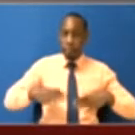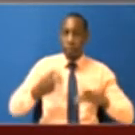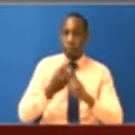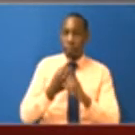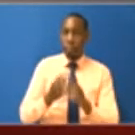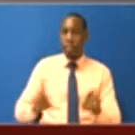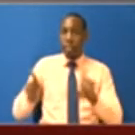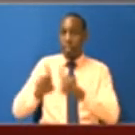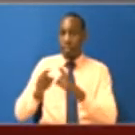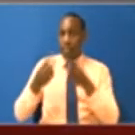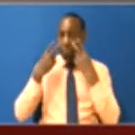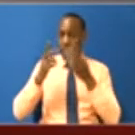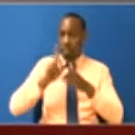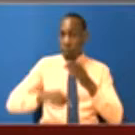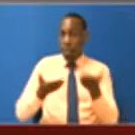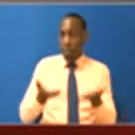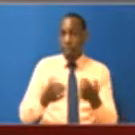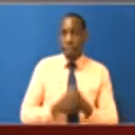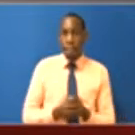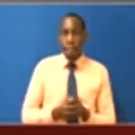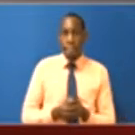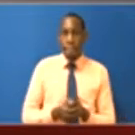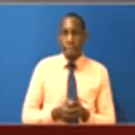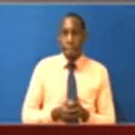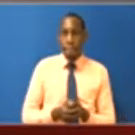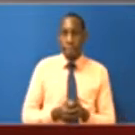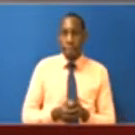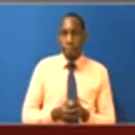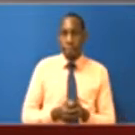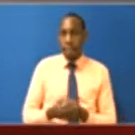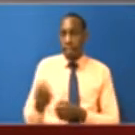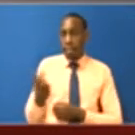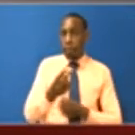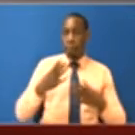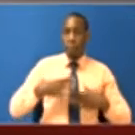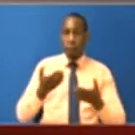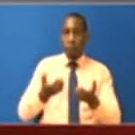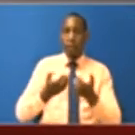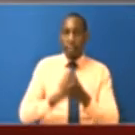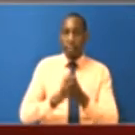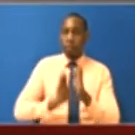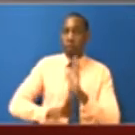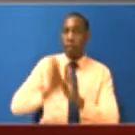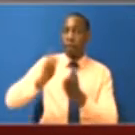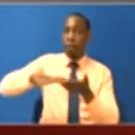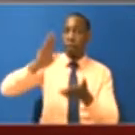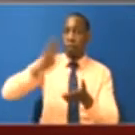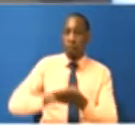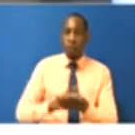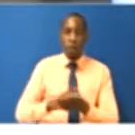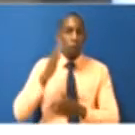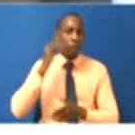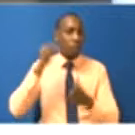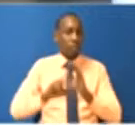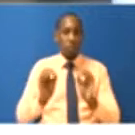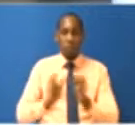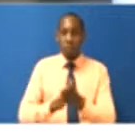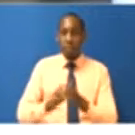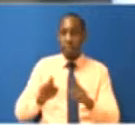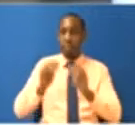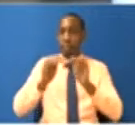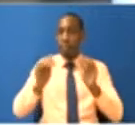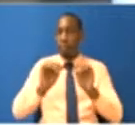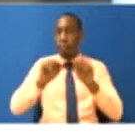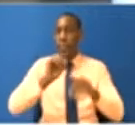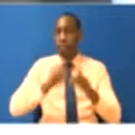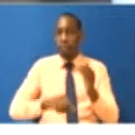um and what we're seeing here are are actually juveniles who still need a lot of growth uh to be at that particular level where you can